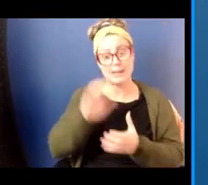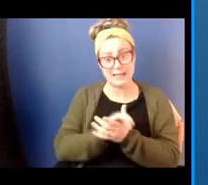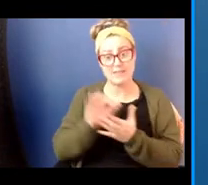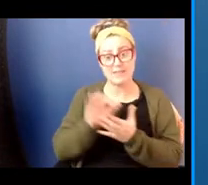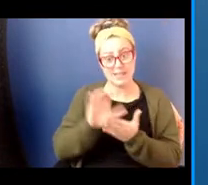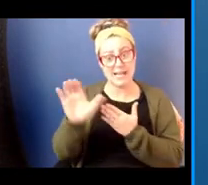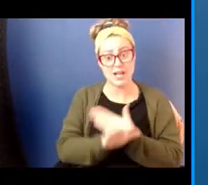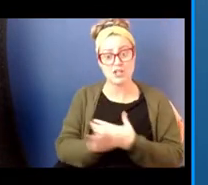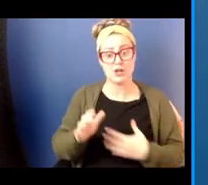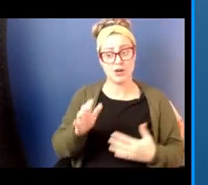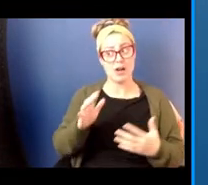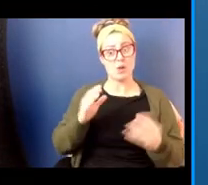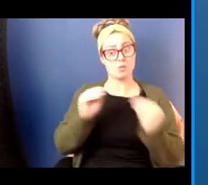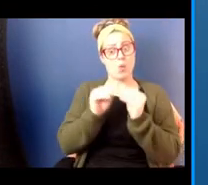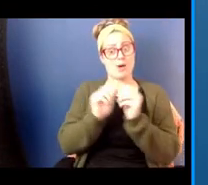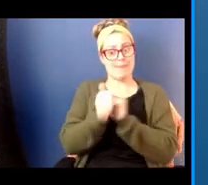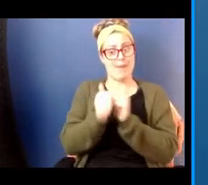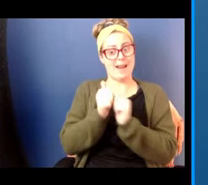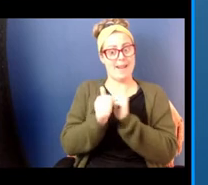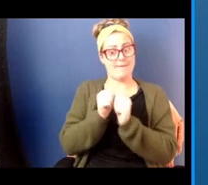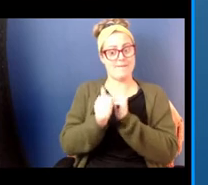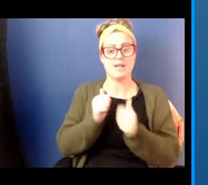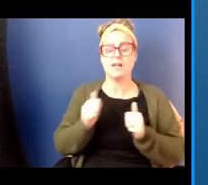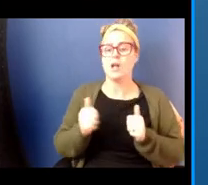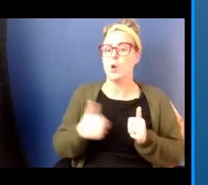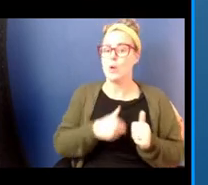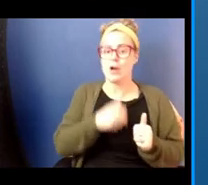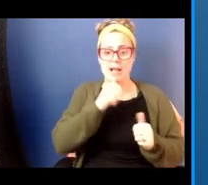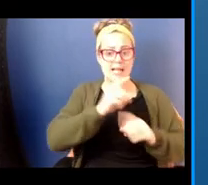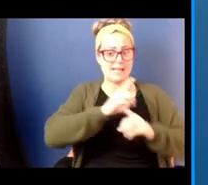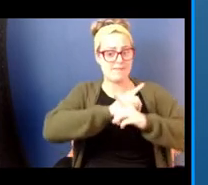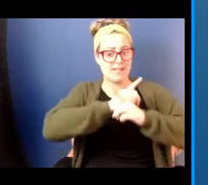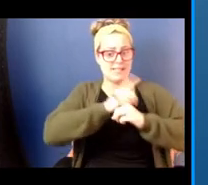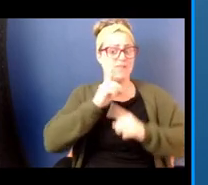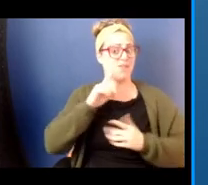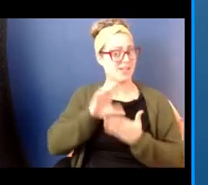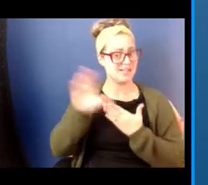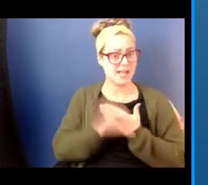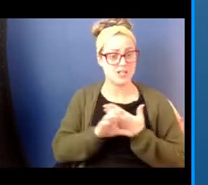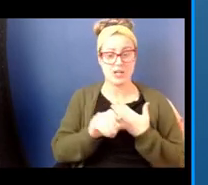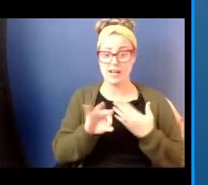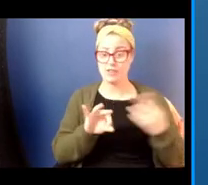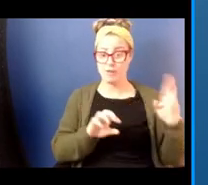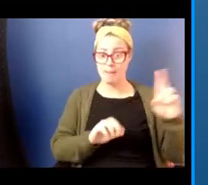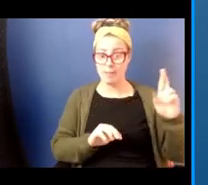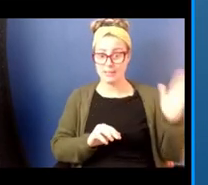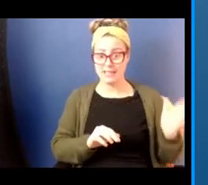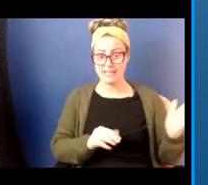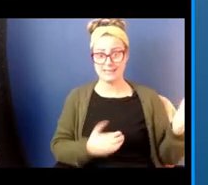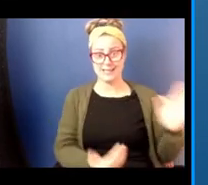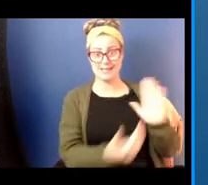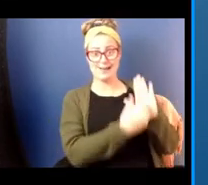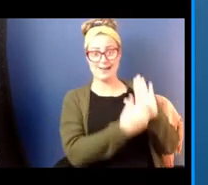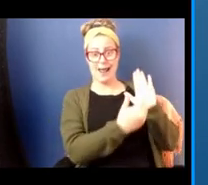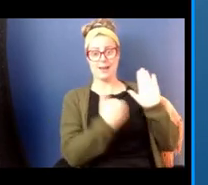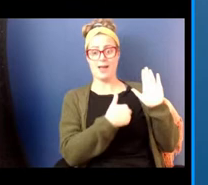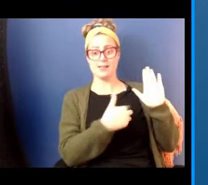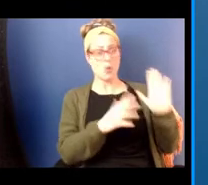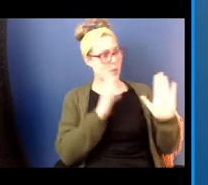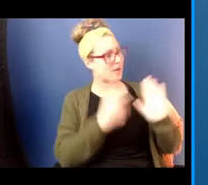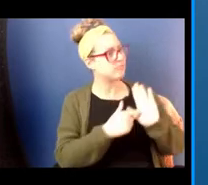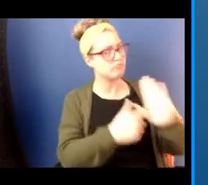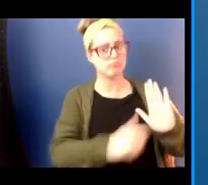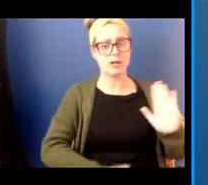this calendar when Republicans attack us we can actually hold this up with pride and say you try to play